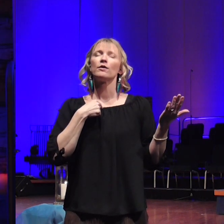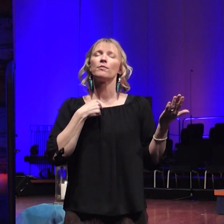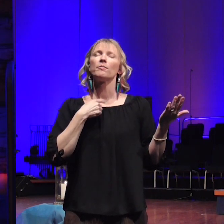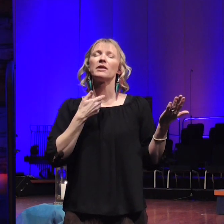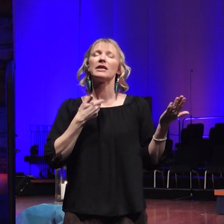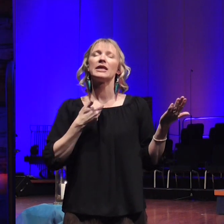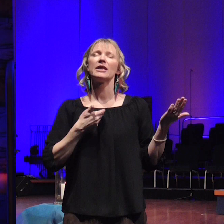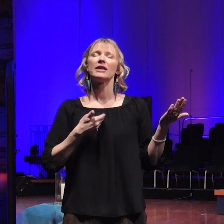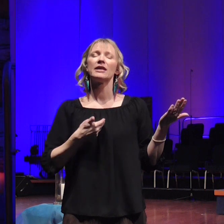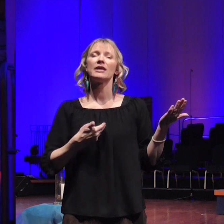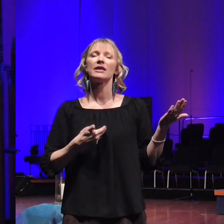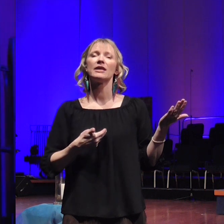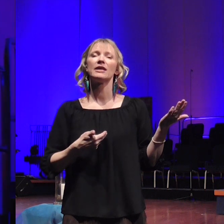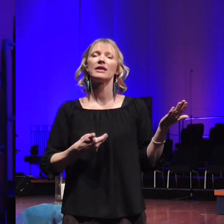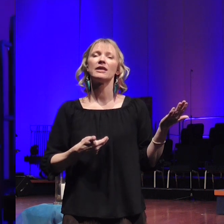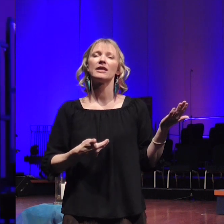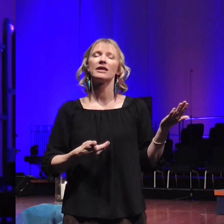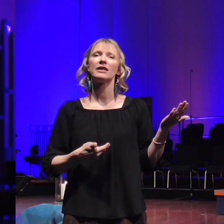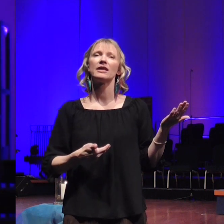you and me.